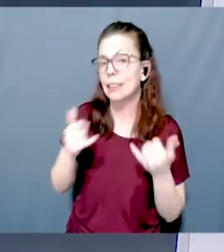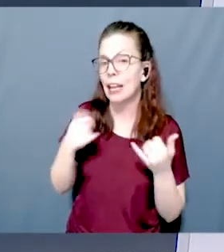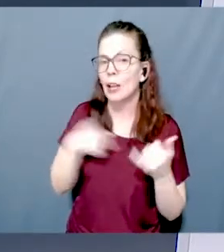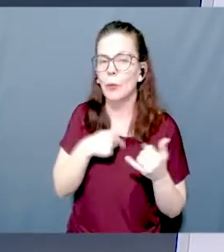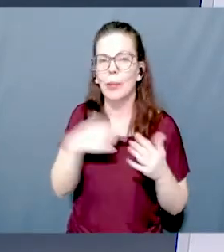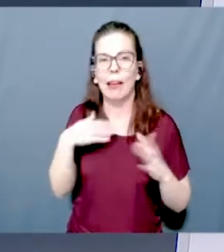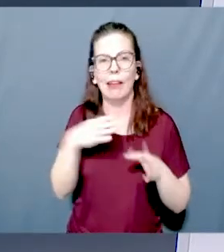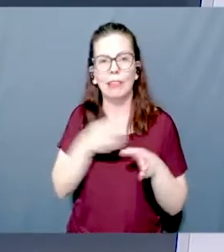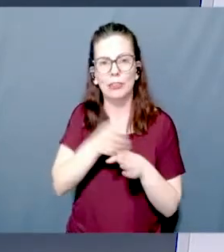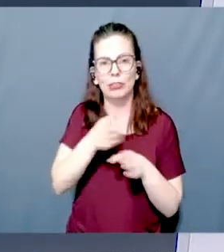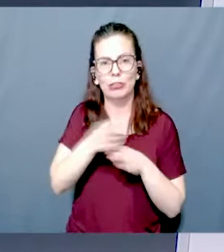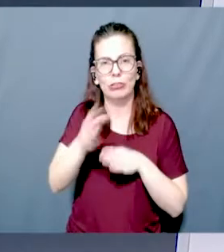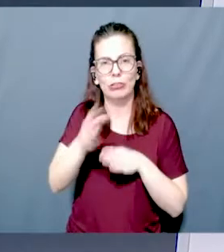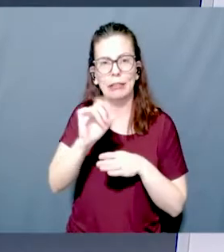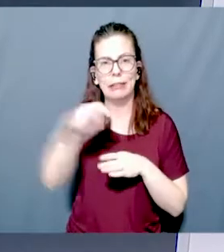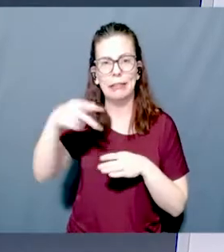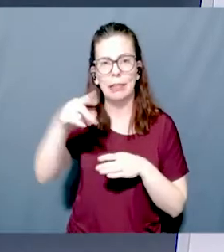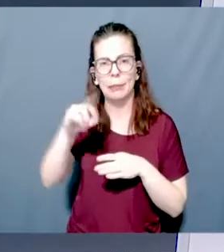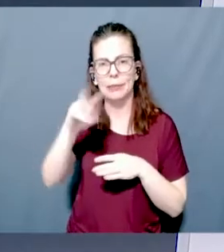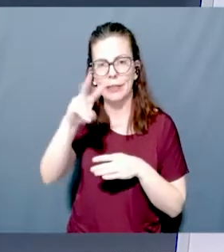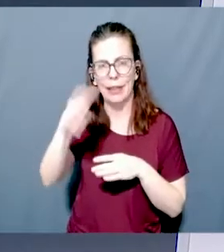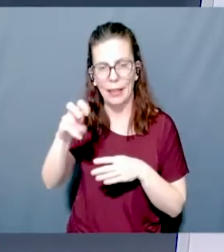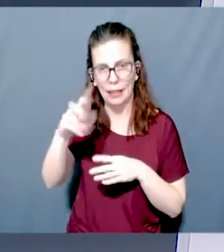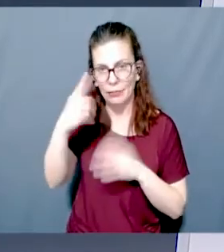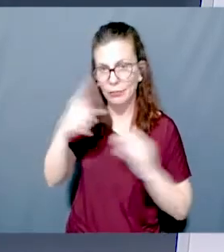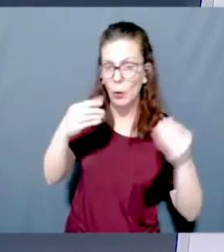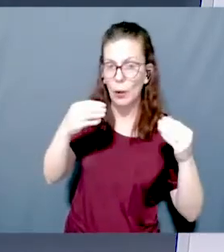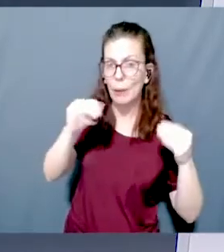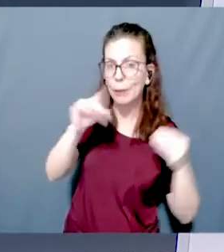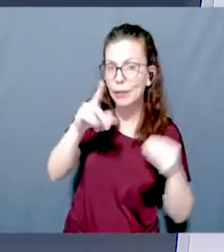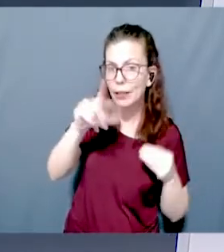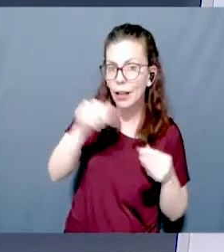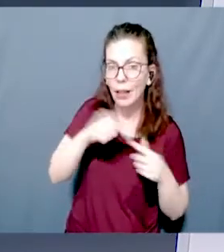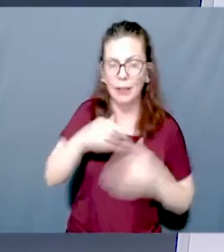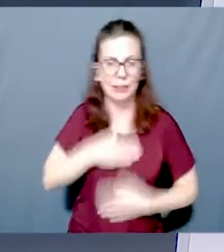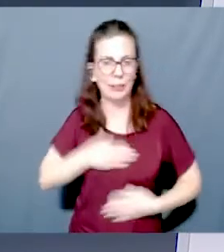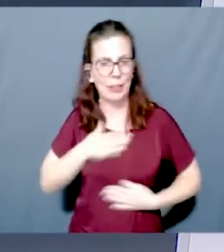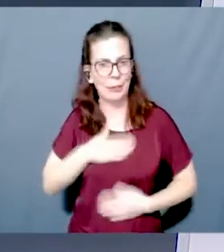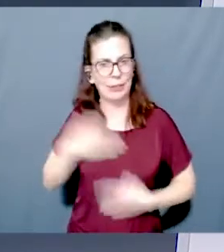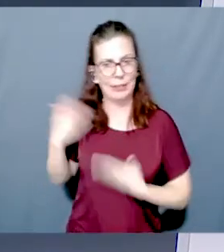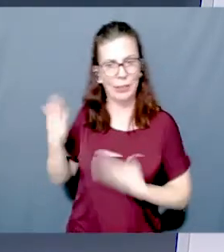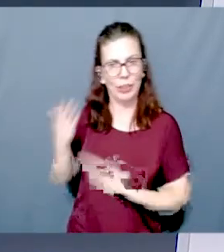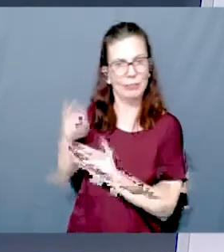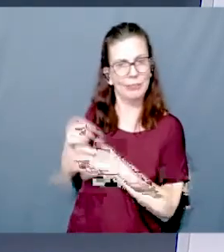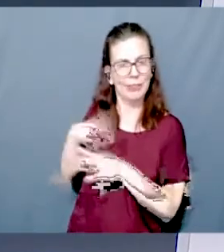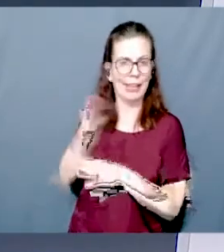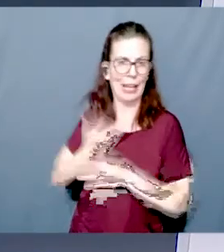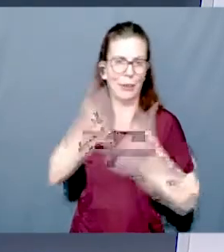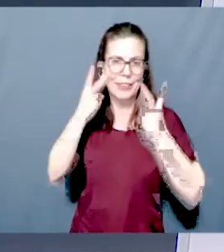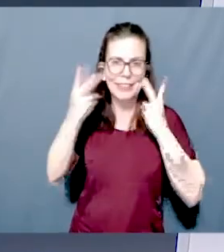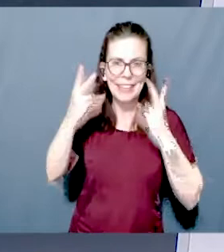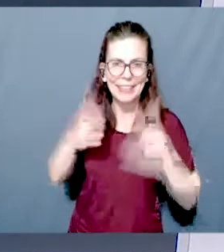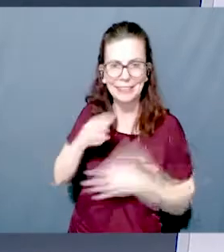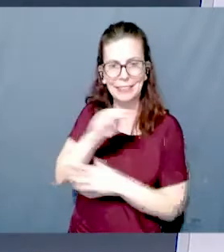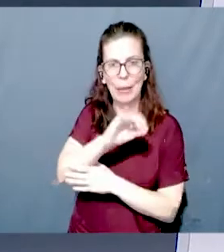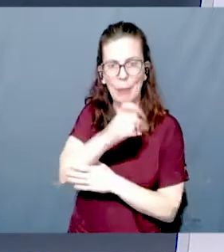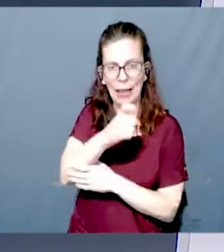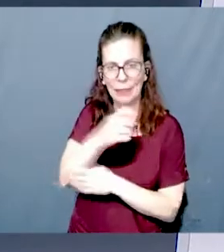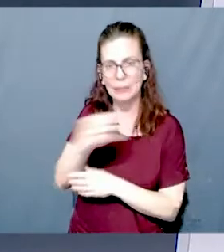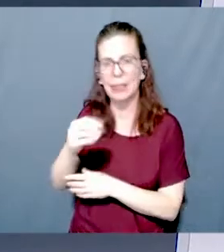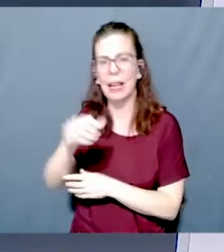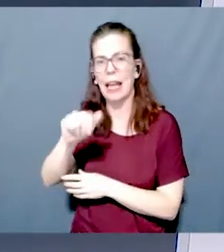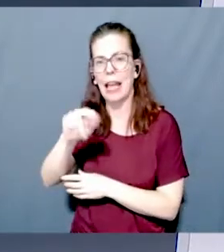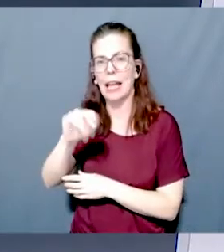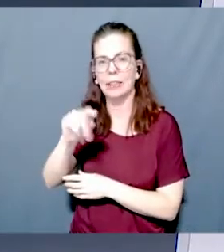dive for media and entertainment. Here with me are special guests Max and Anthony.